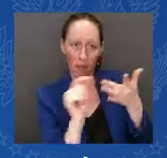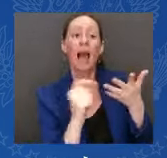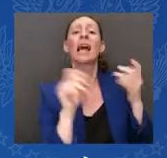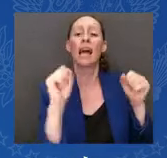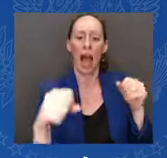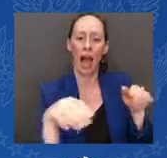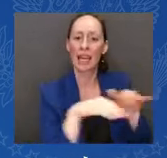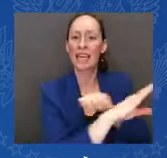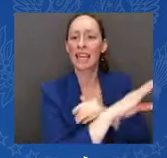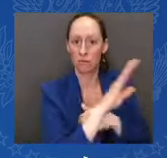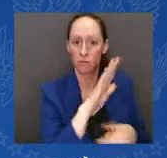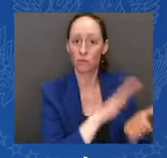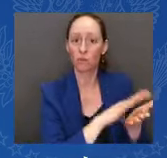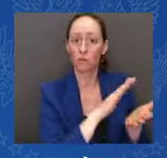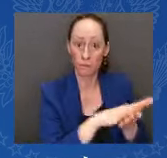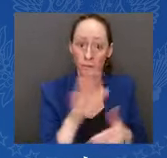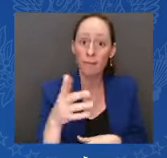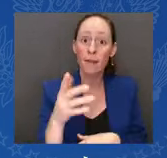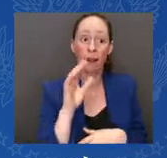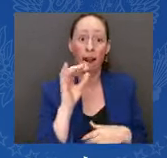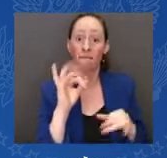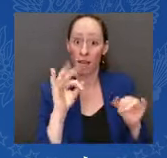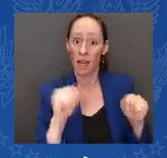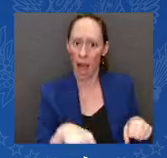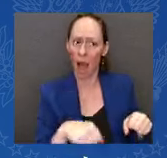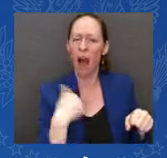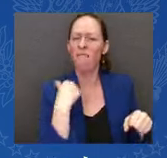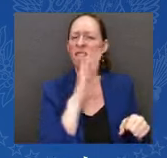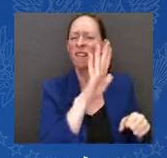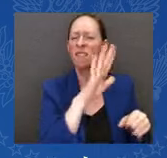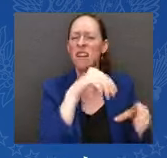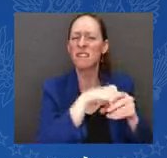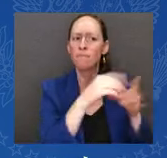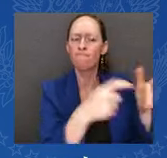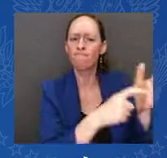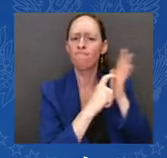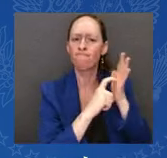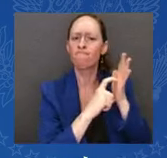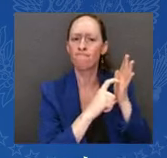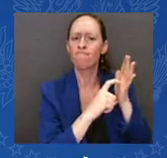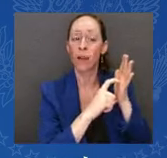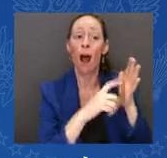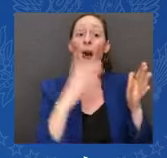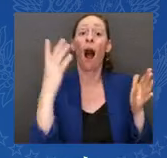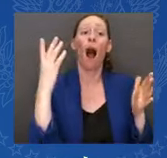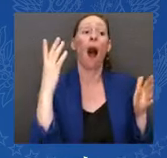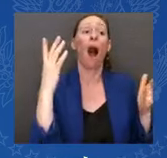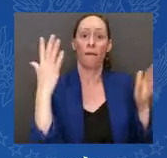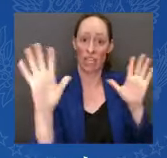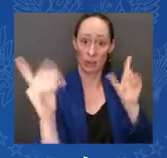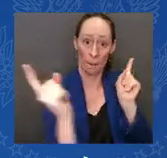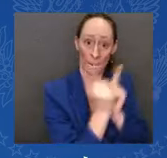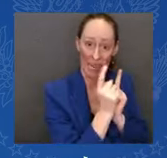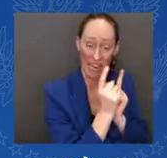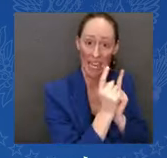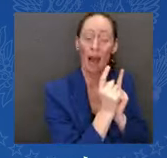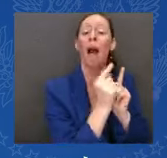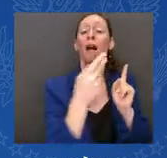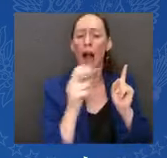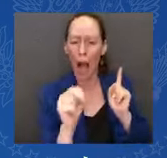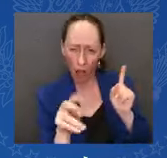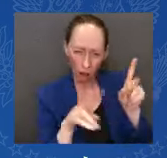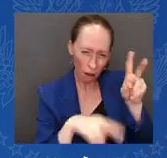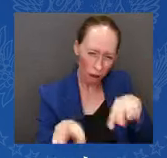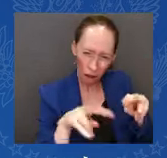in addition to their grades, such as race. The way it works in practice is this. Colleges